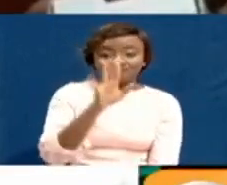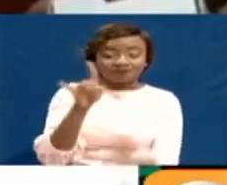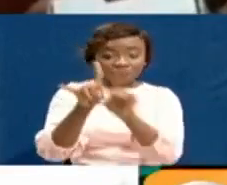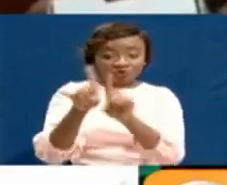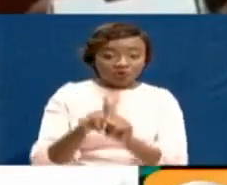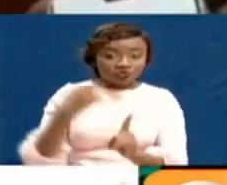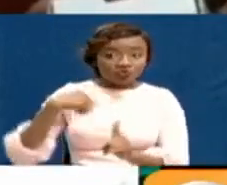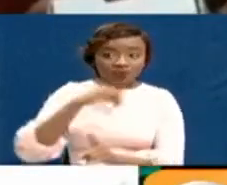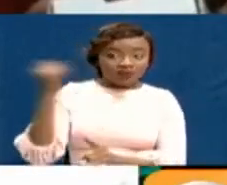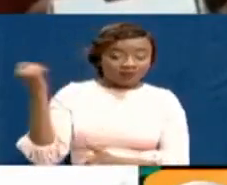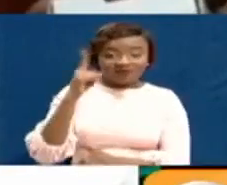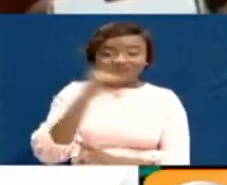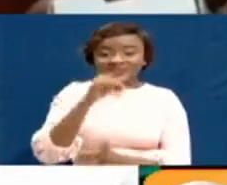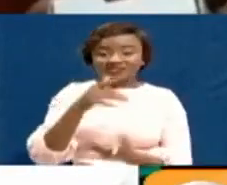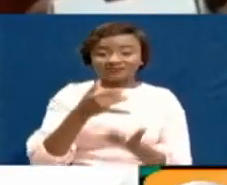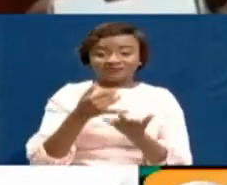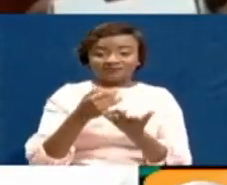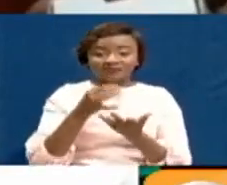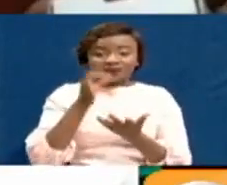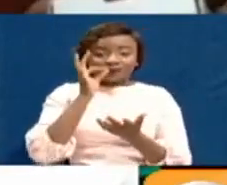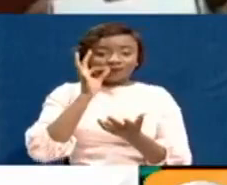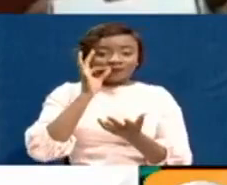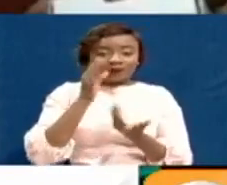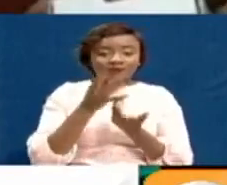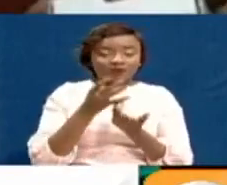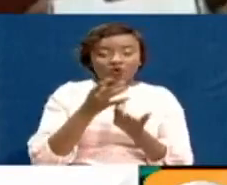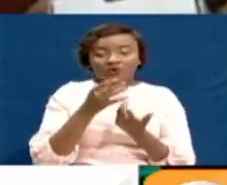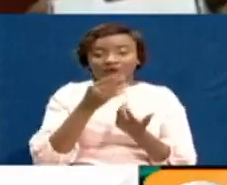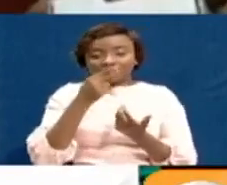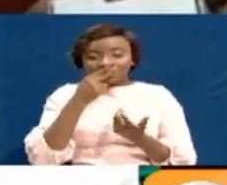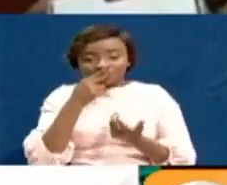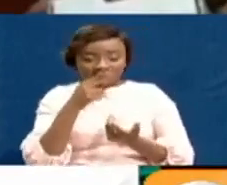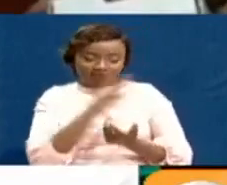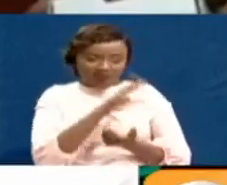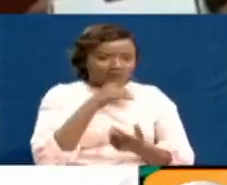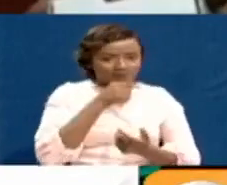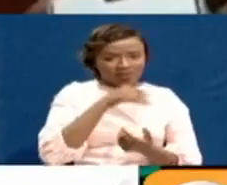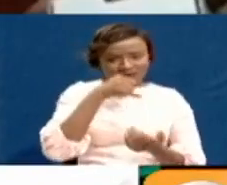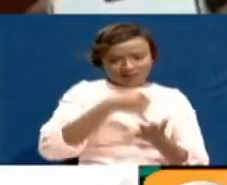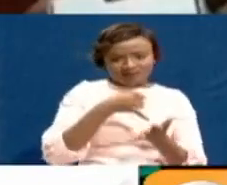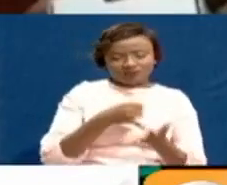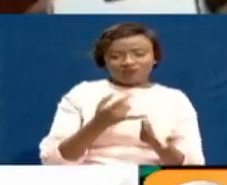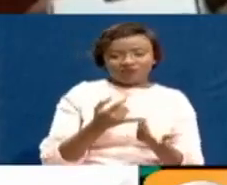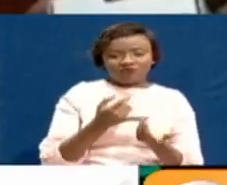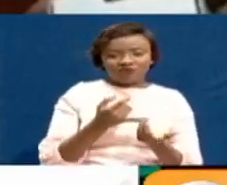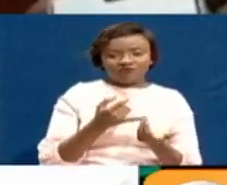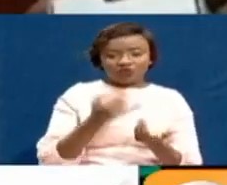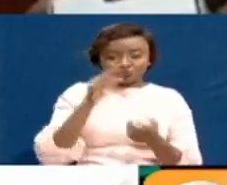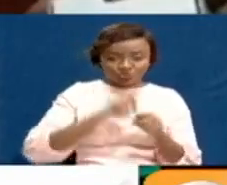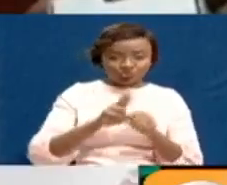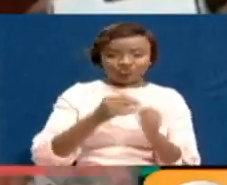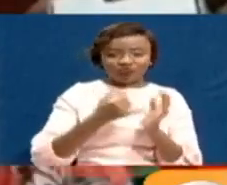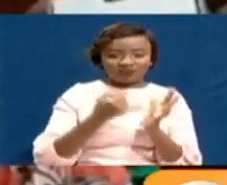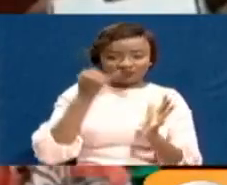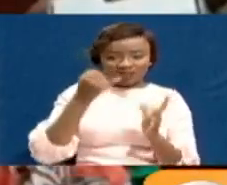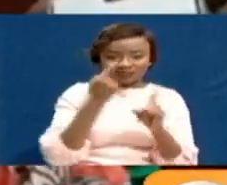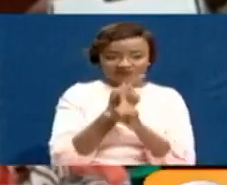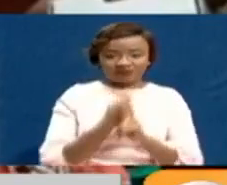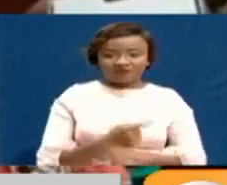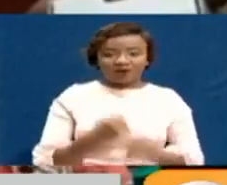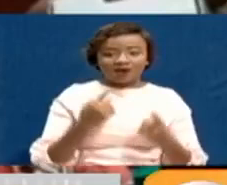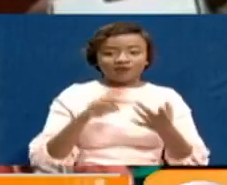know that if you look at drugs of abuse, men are more involved than women. And all these things could